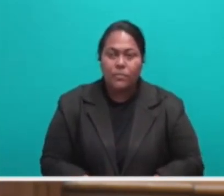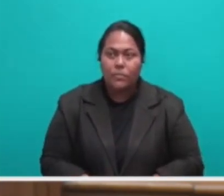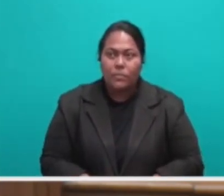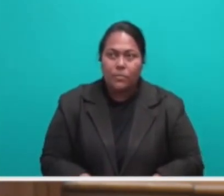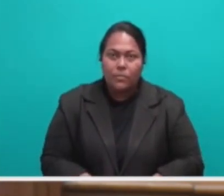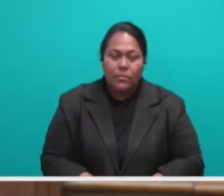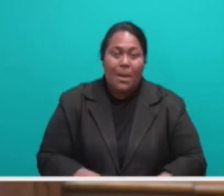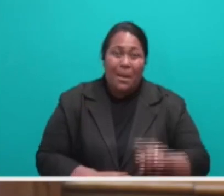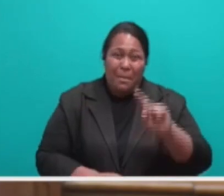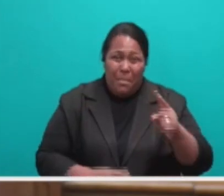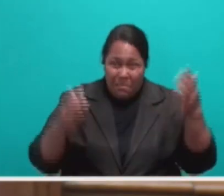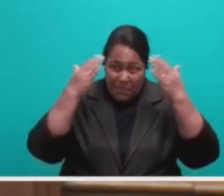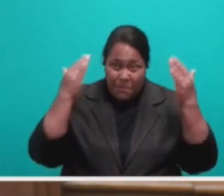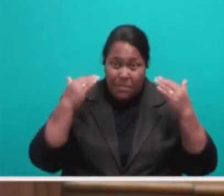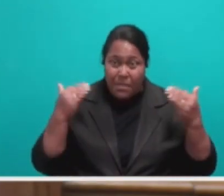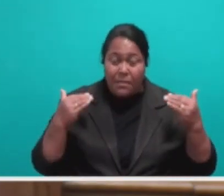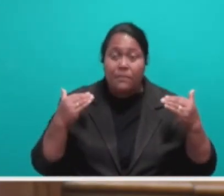Unfortunately, Mr. Speaker, sir, that was not